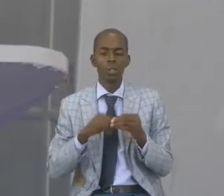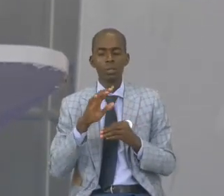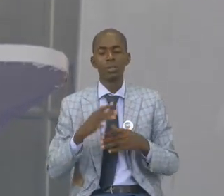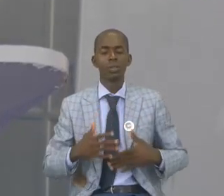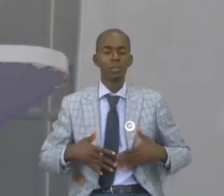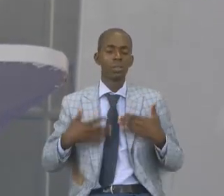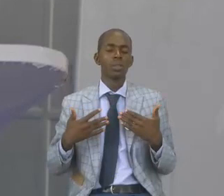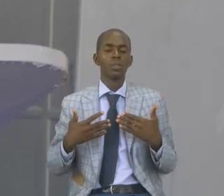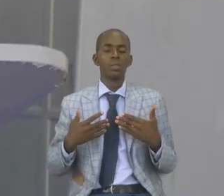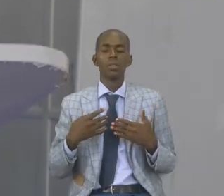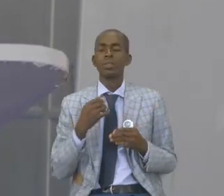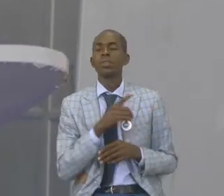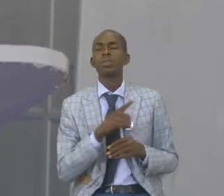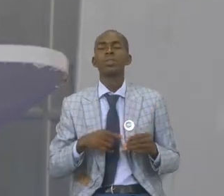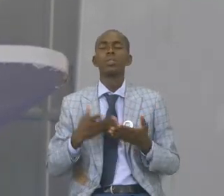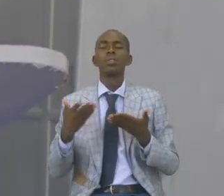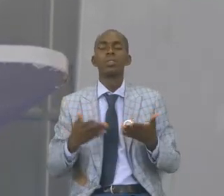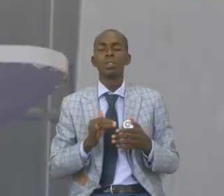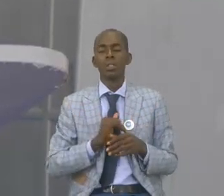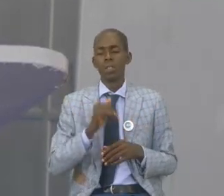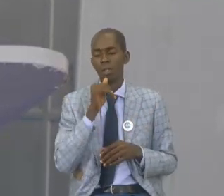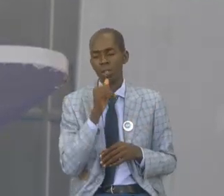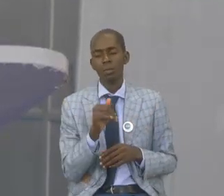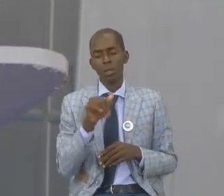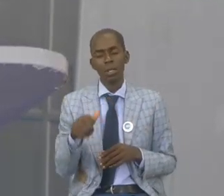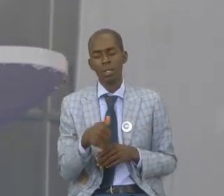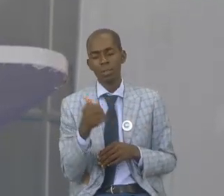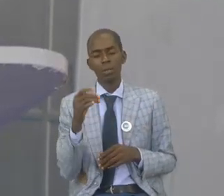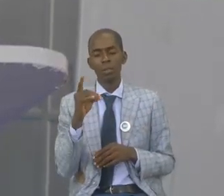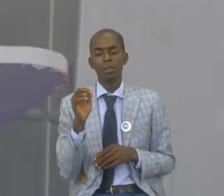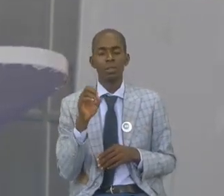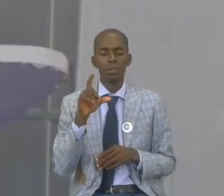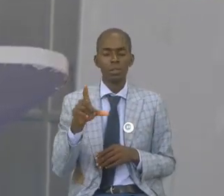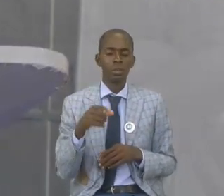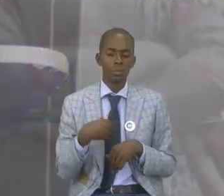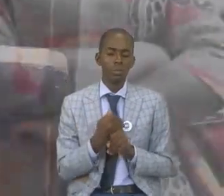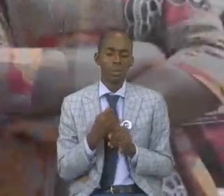oh Lord, here am I. Another Daniel, make out of me.